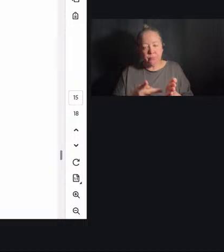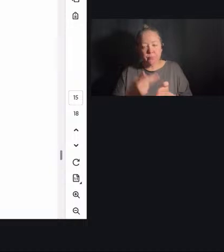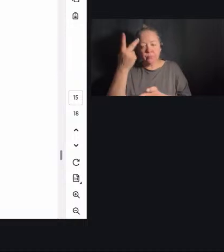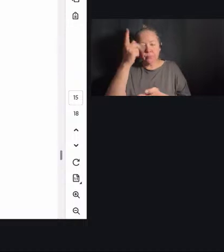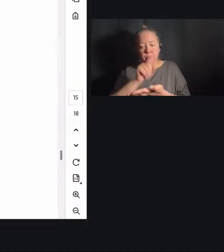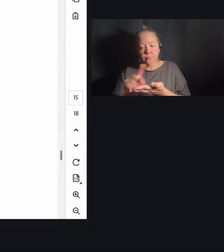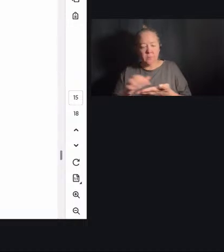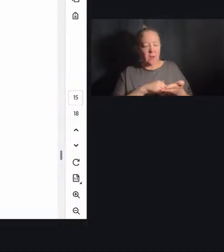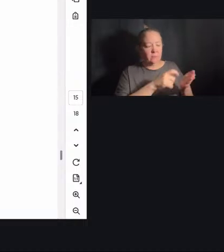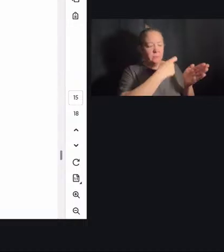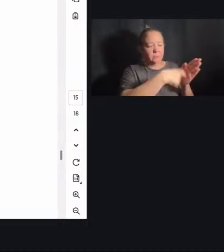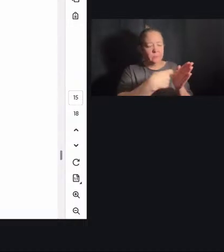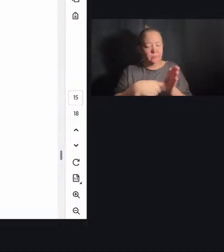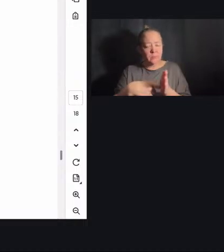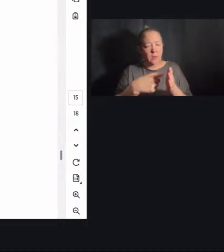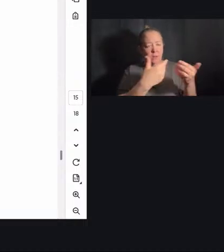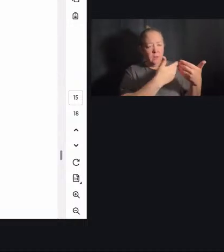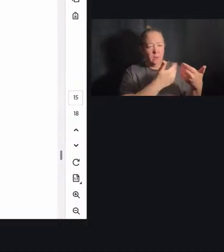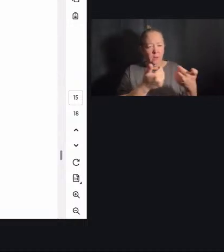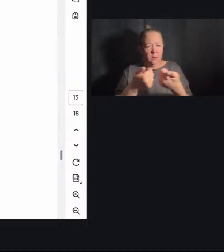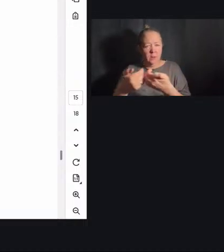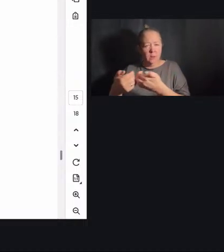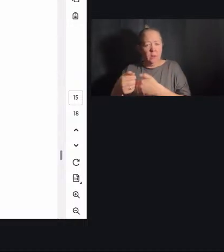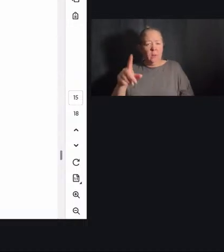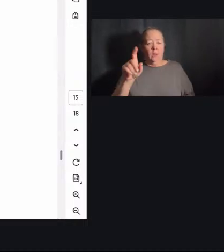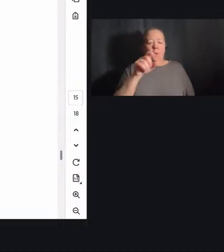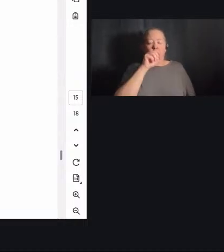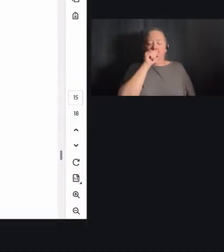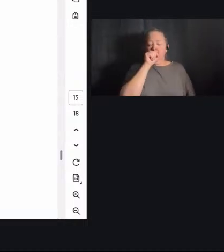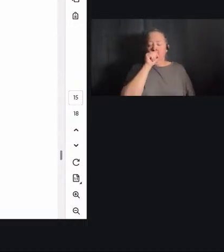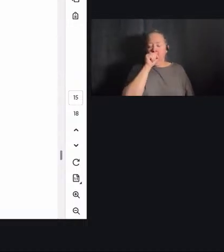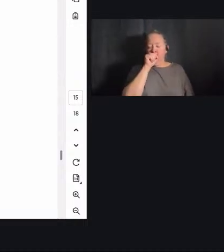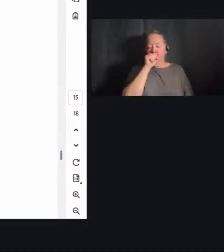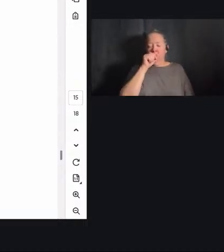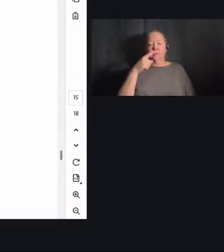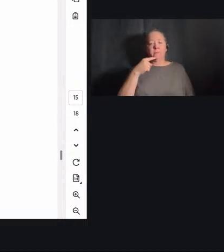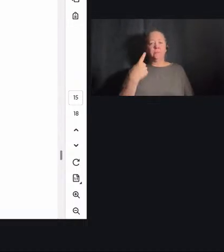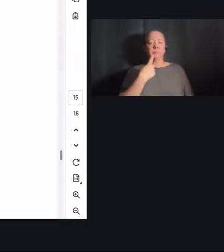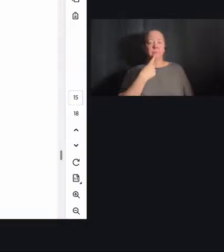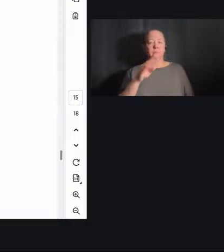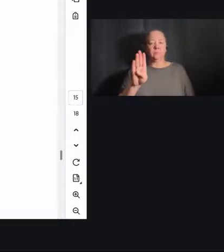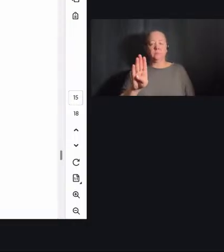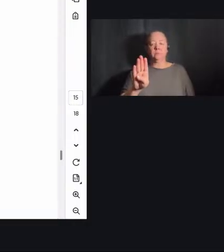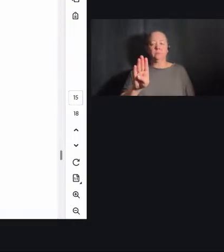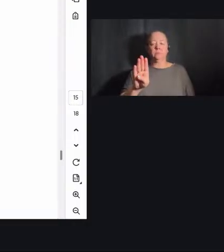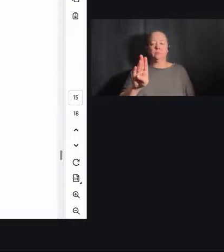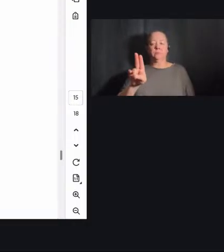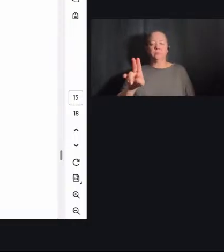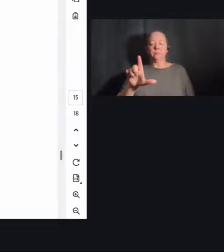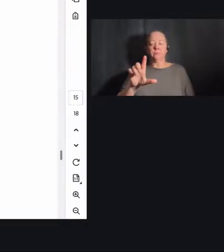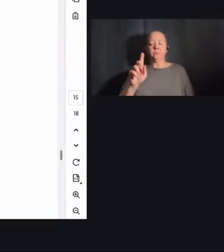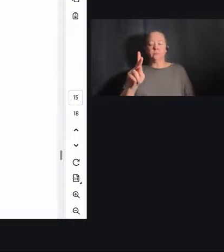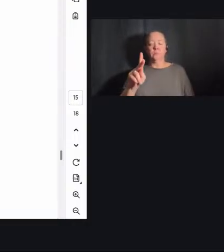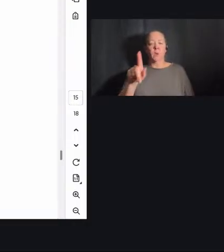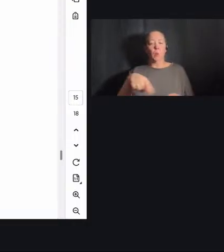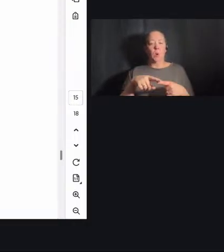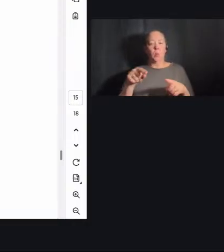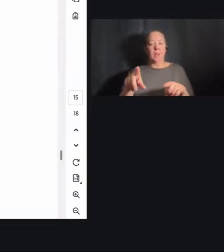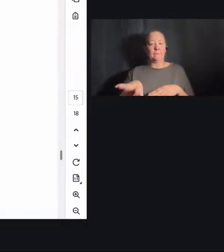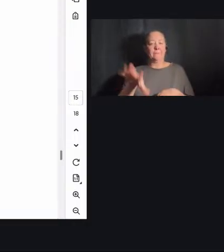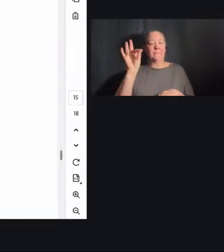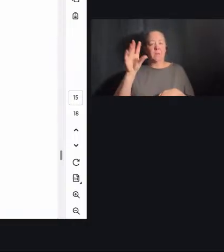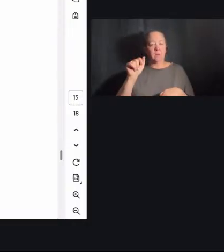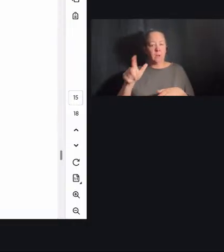with bulk. If we did, well, first of all, when we pick up appliances, we do levy a